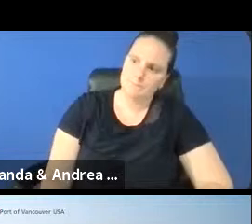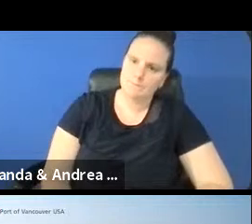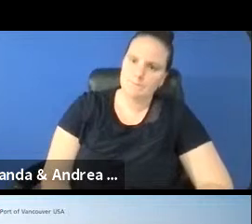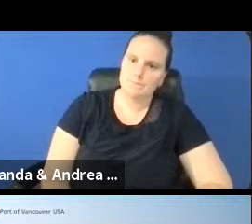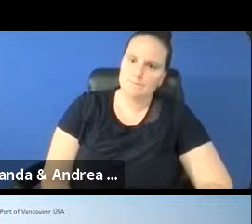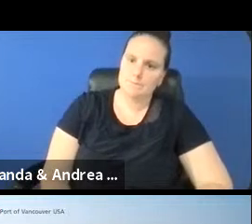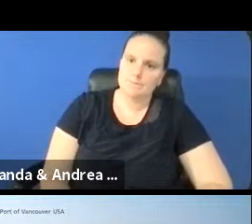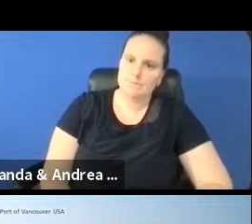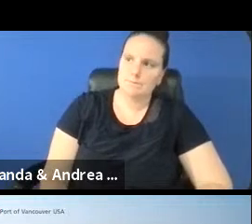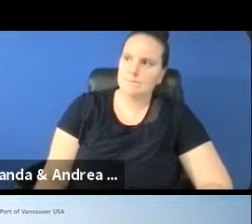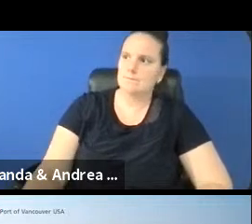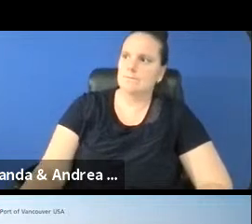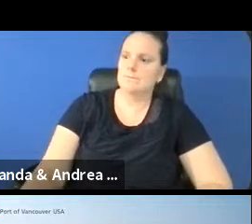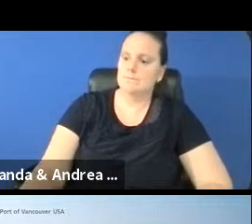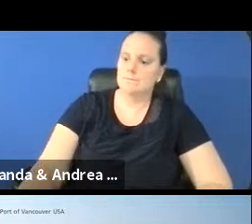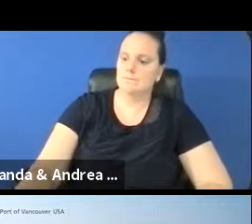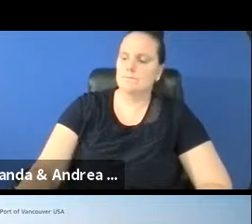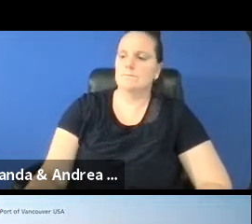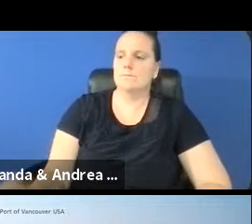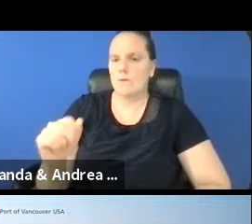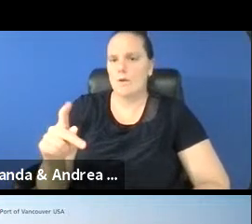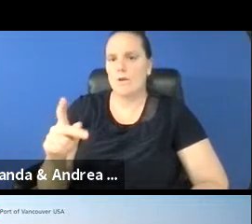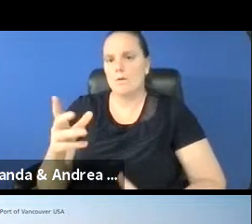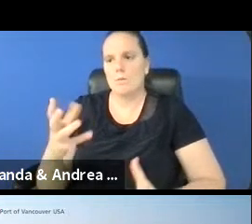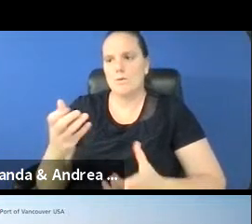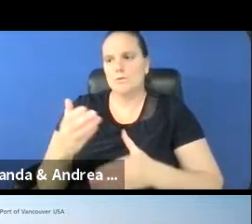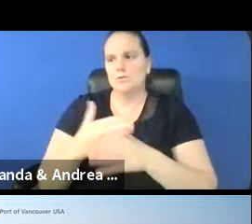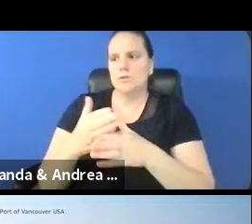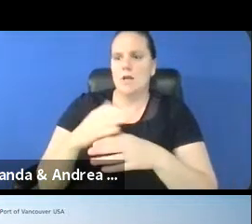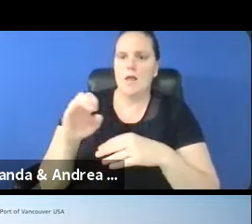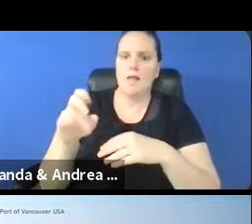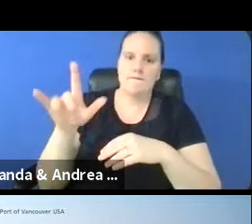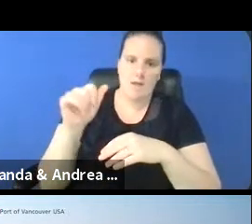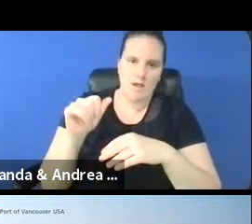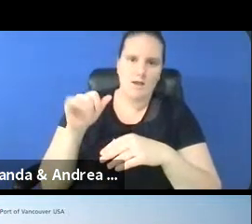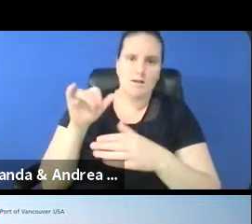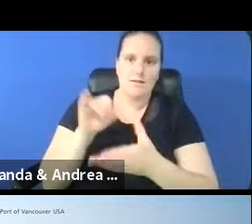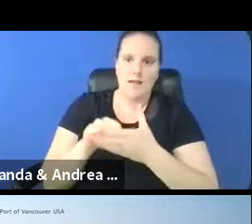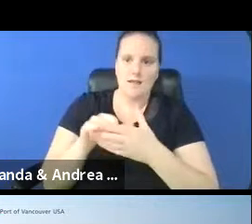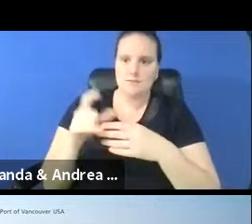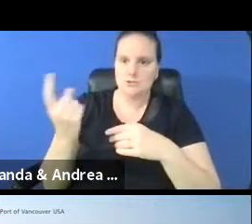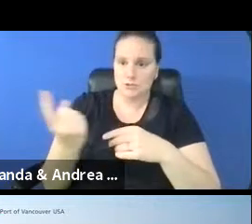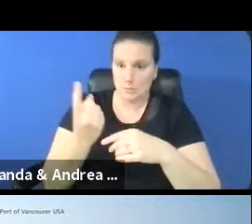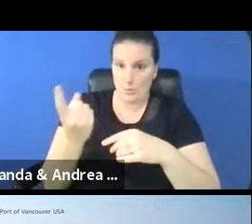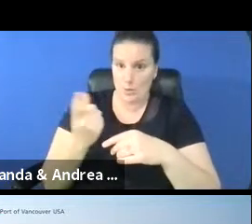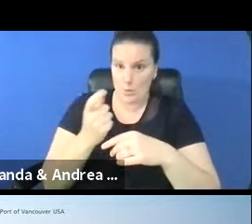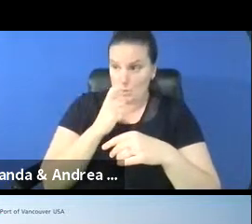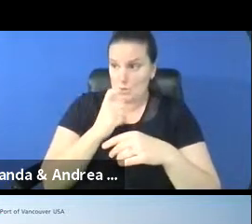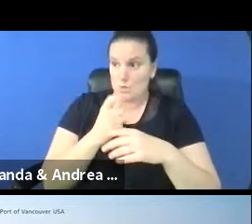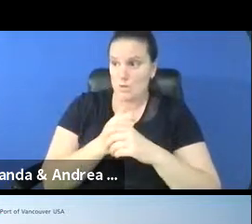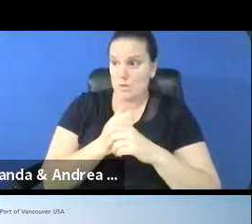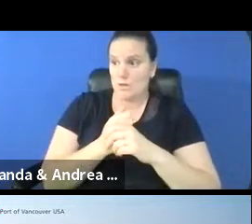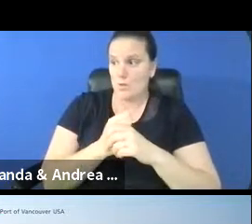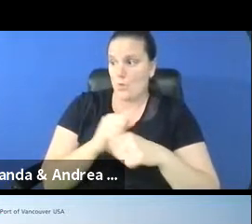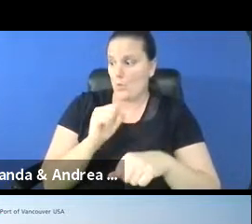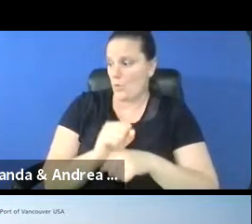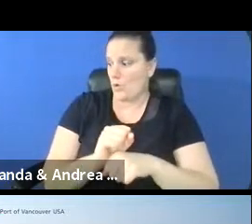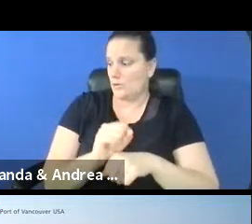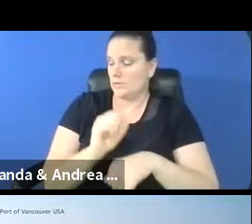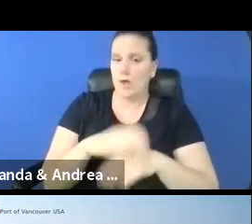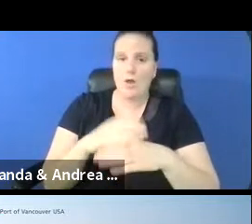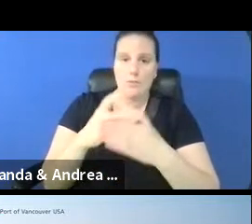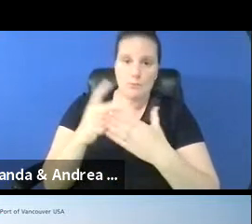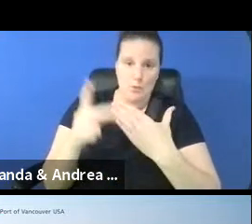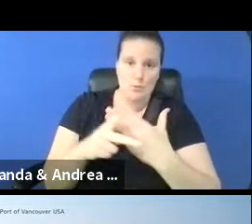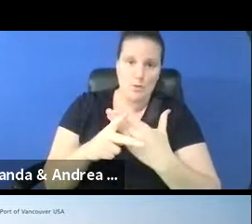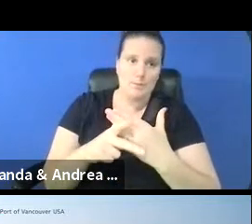All right, so we just wanted to share that. That's Elvia. She's actually someone who works on the program,